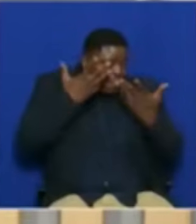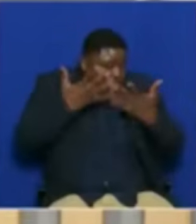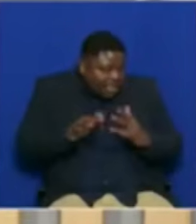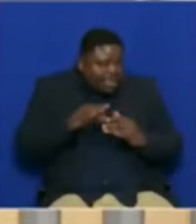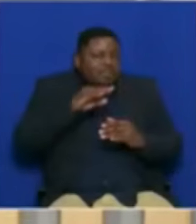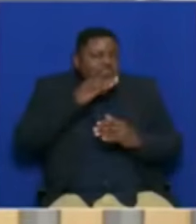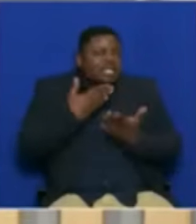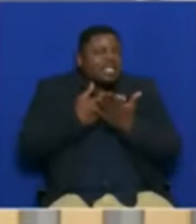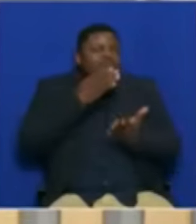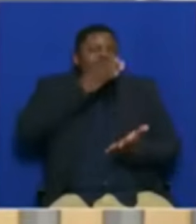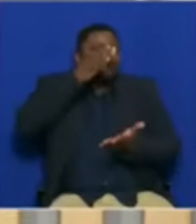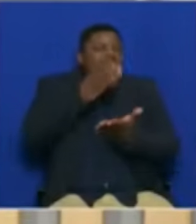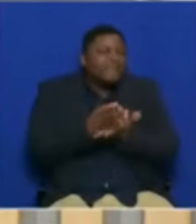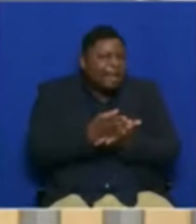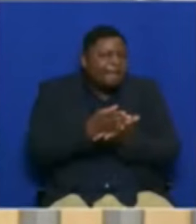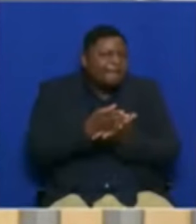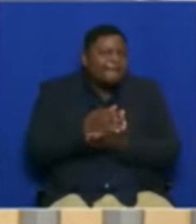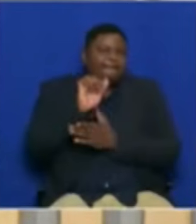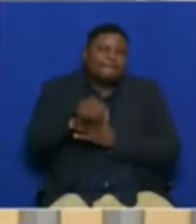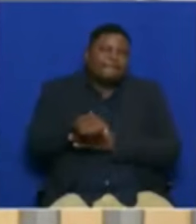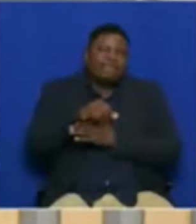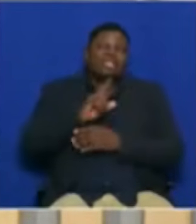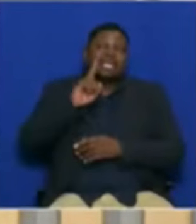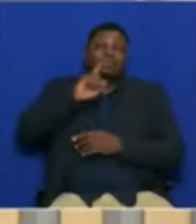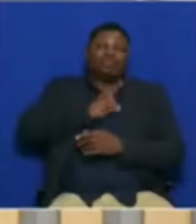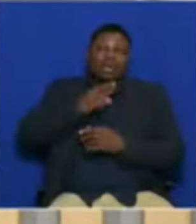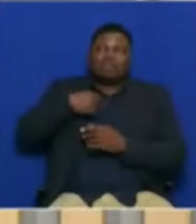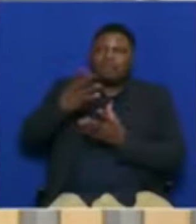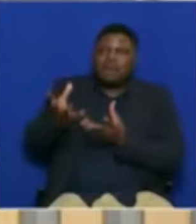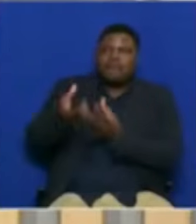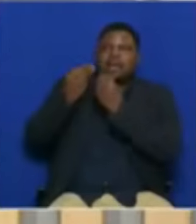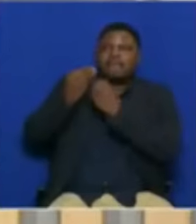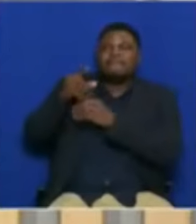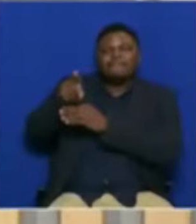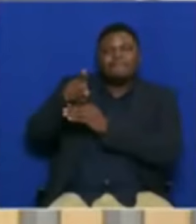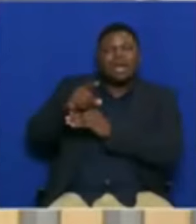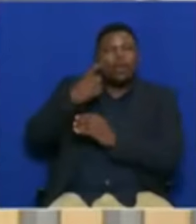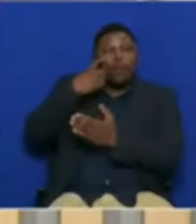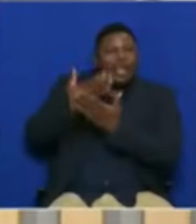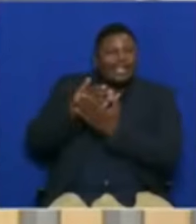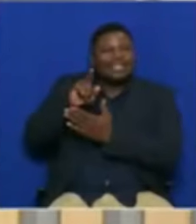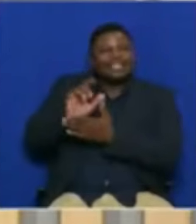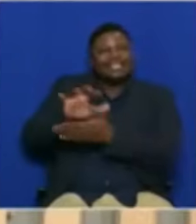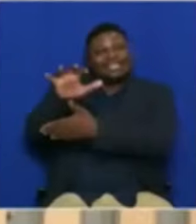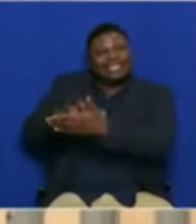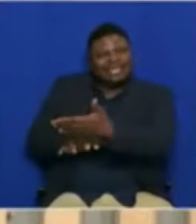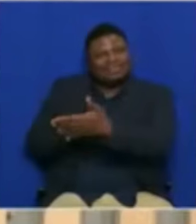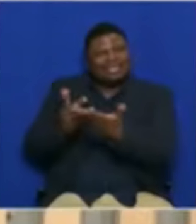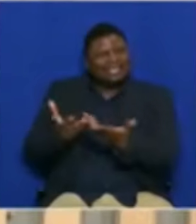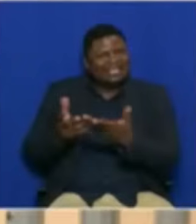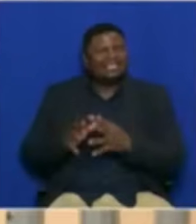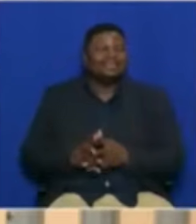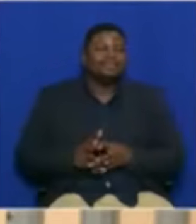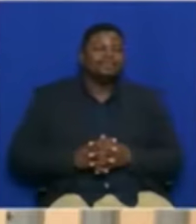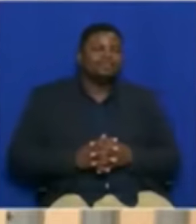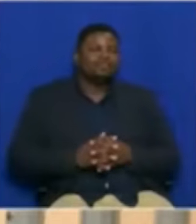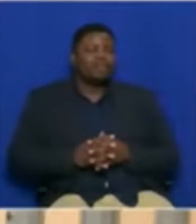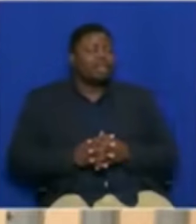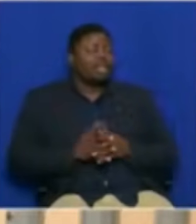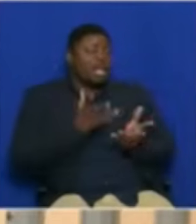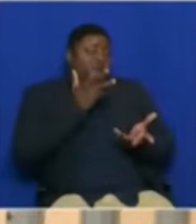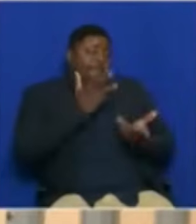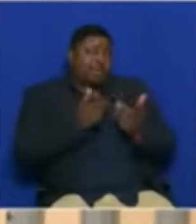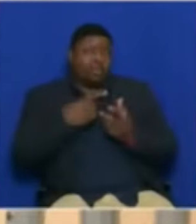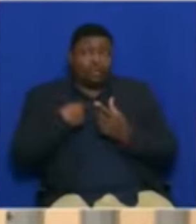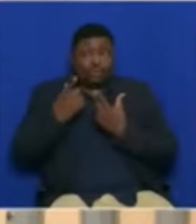statement. Would it be correct to say you do so perhaps as well to establish either a certain fact or a